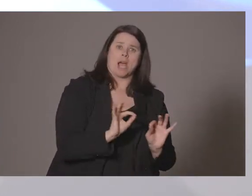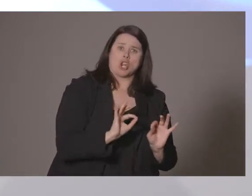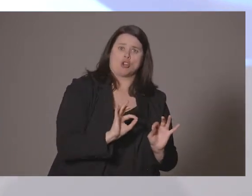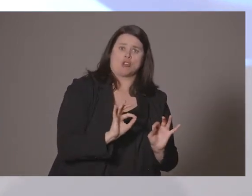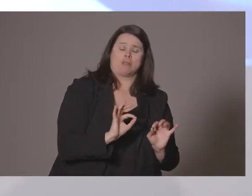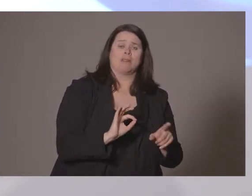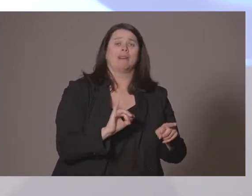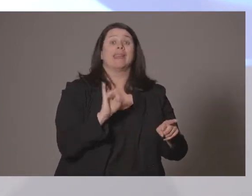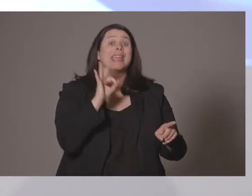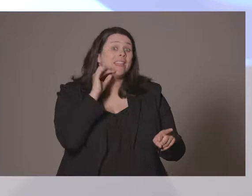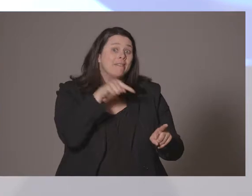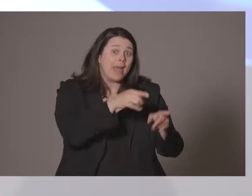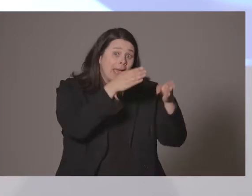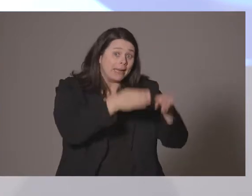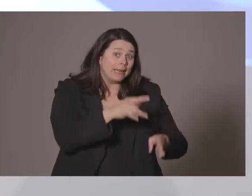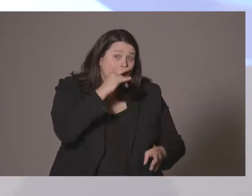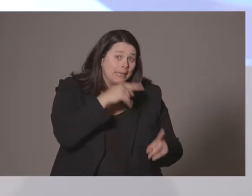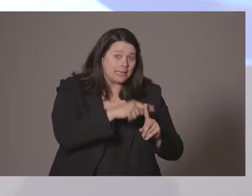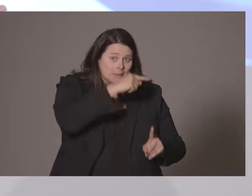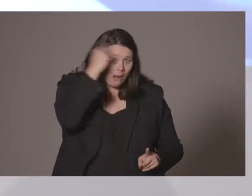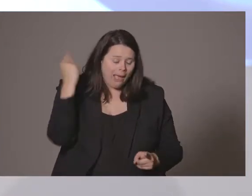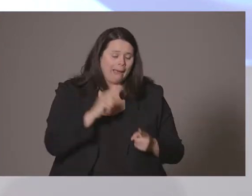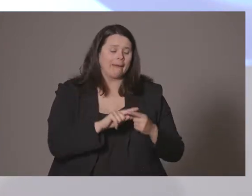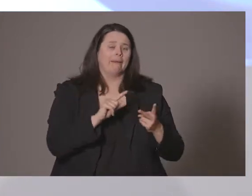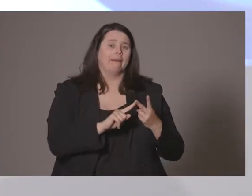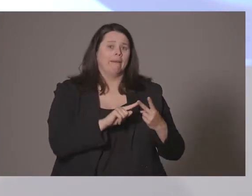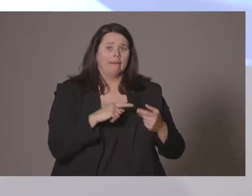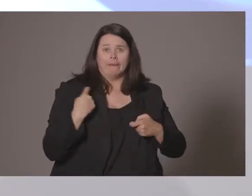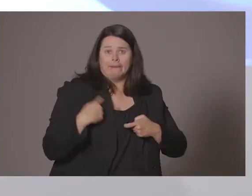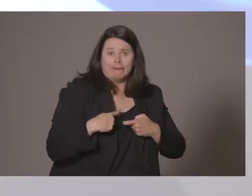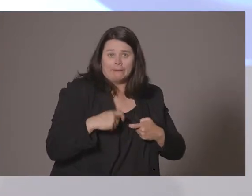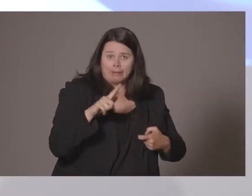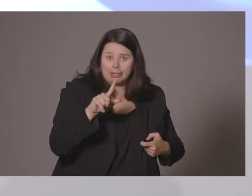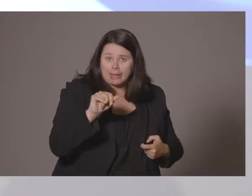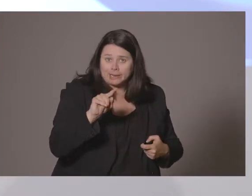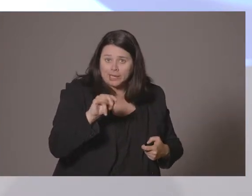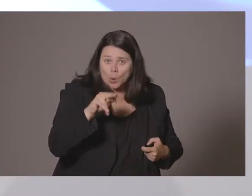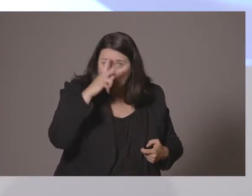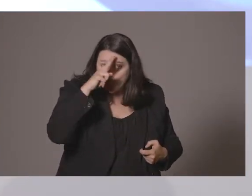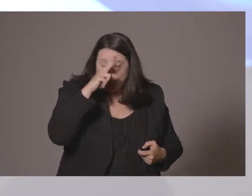Latino or a boy in some certain